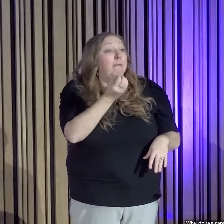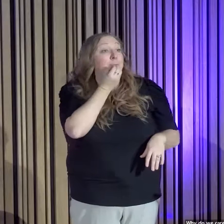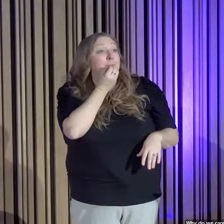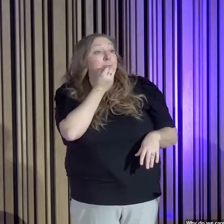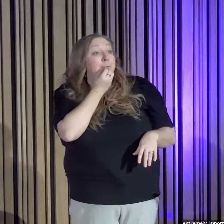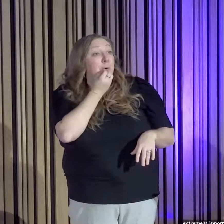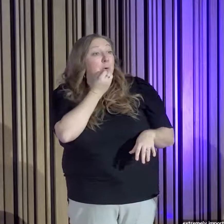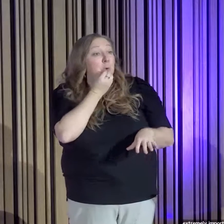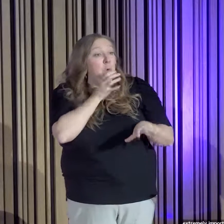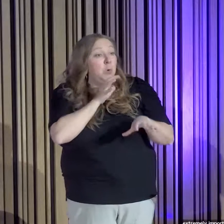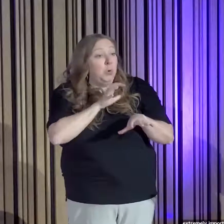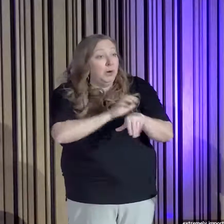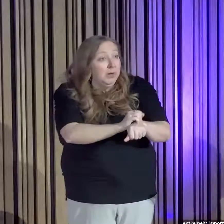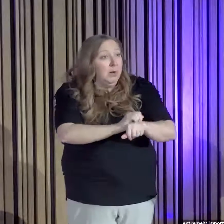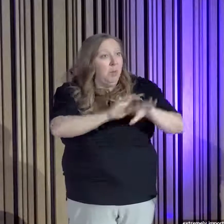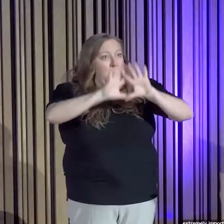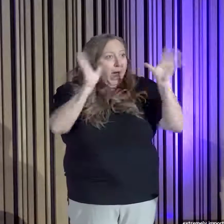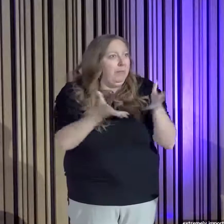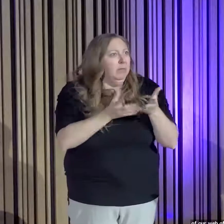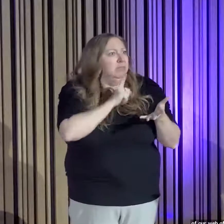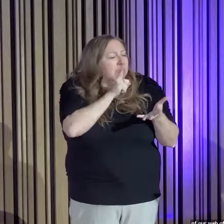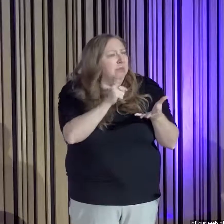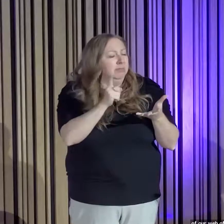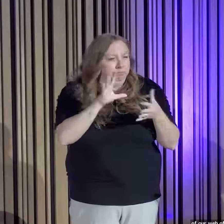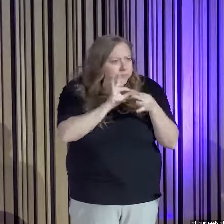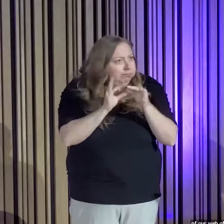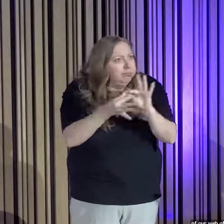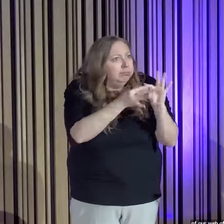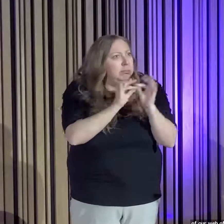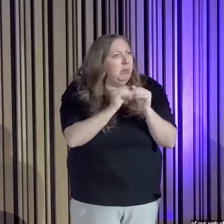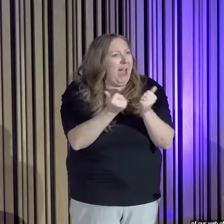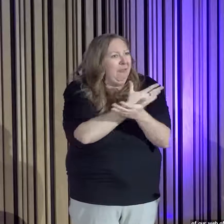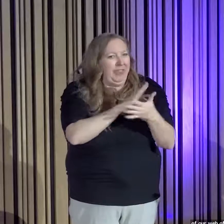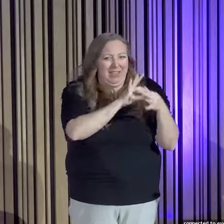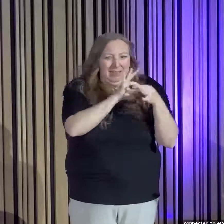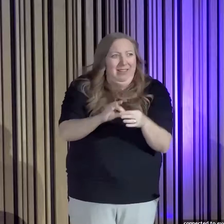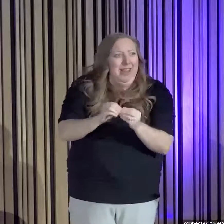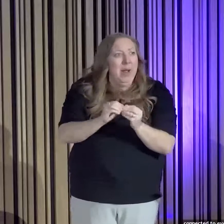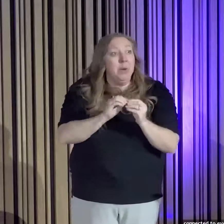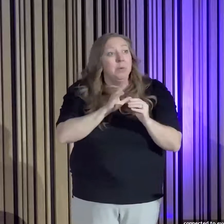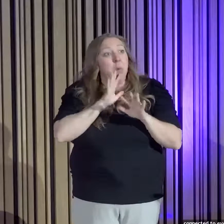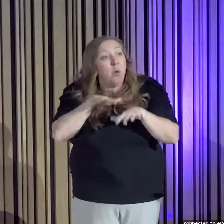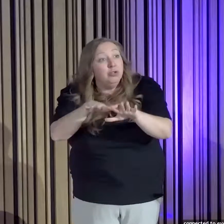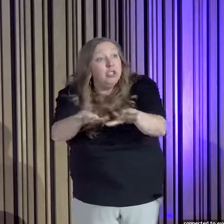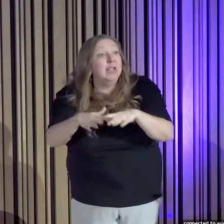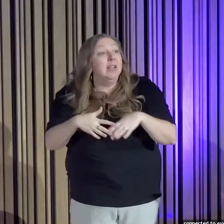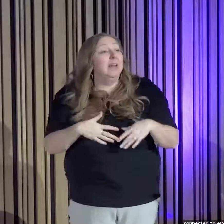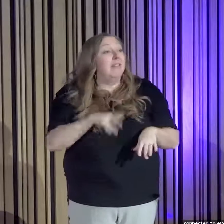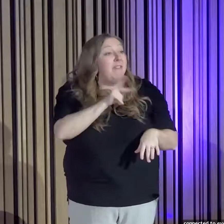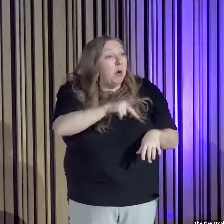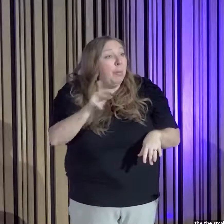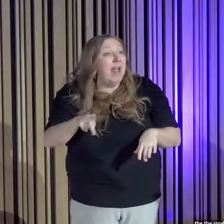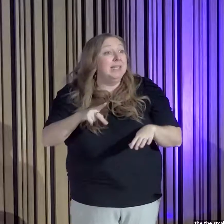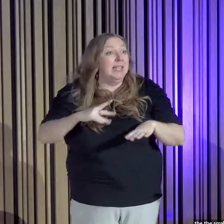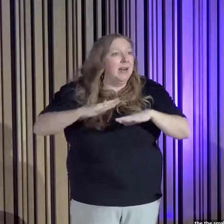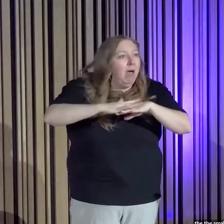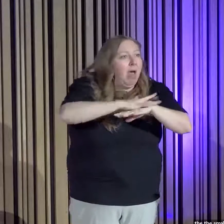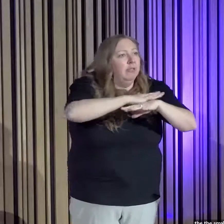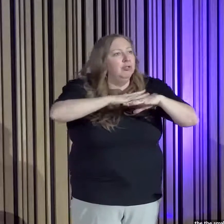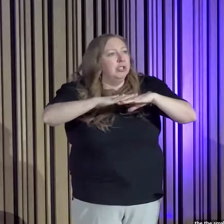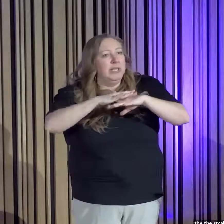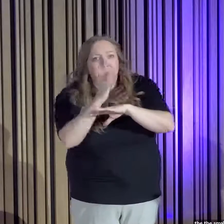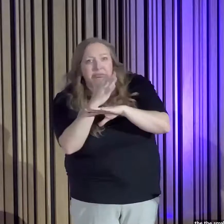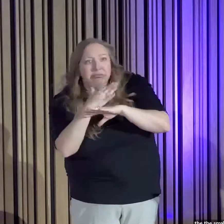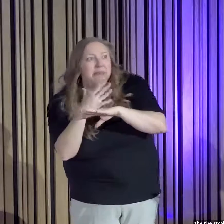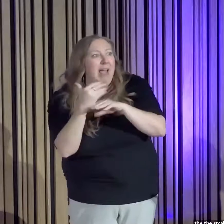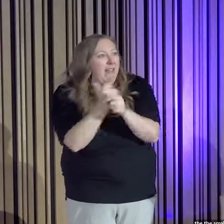integrally connected to everything in the ocean, particularly to the small, the microbes, the plankton, the phytoplankton. Those things are really